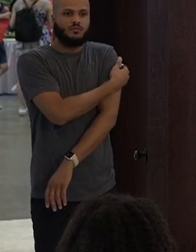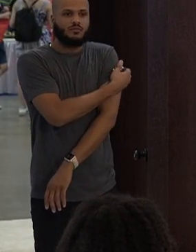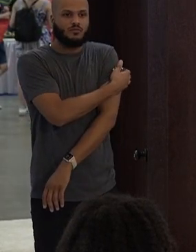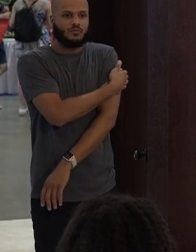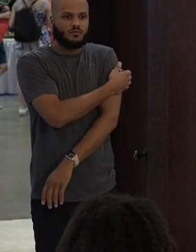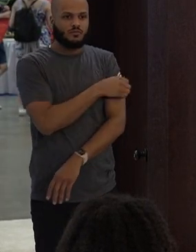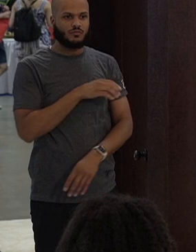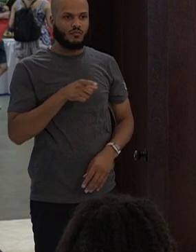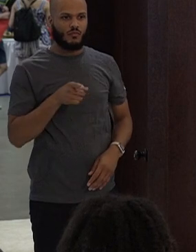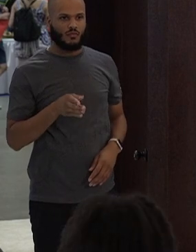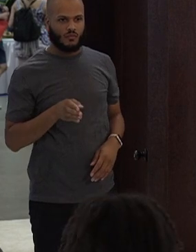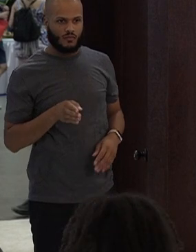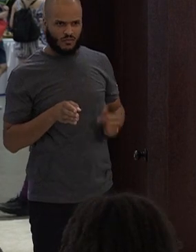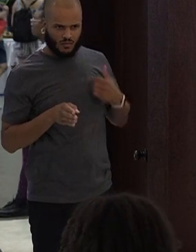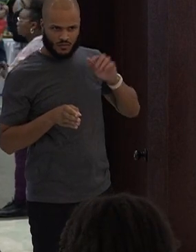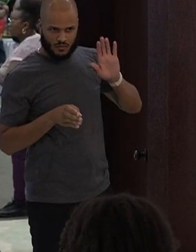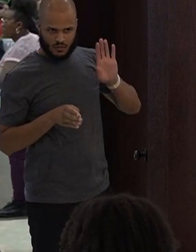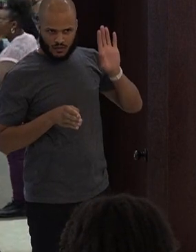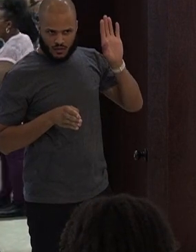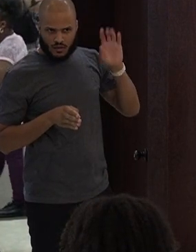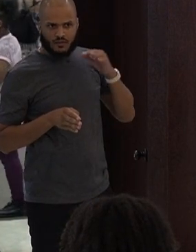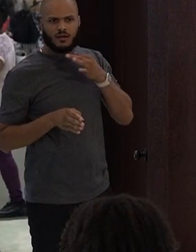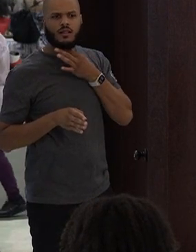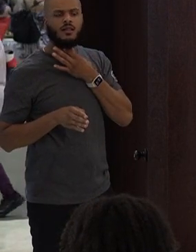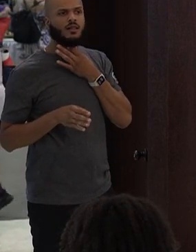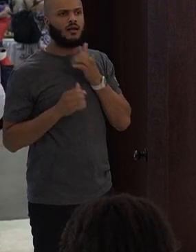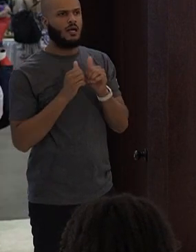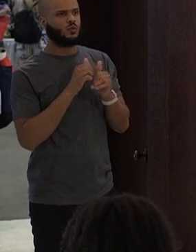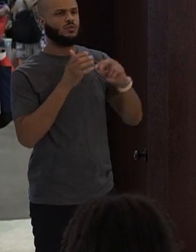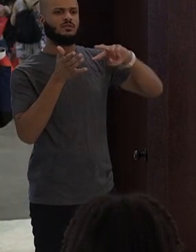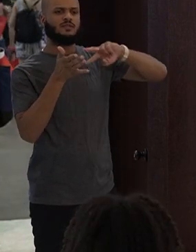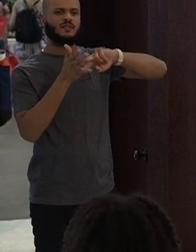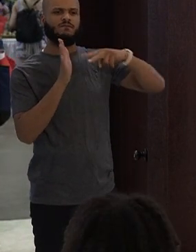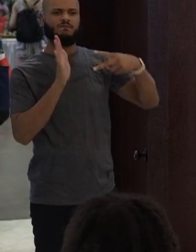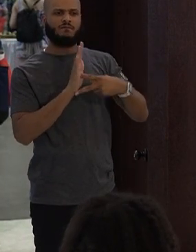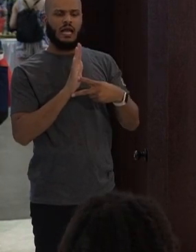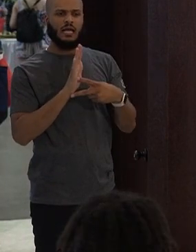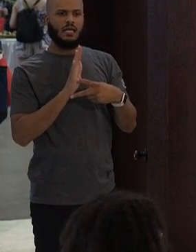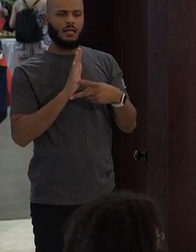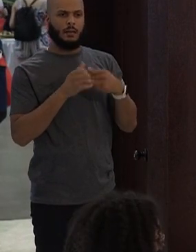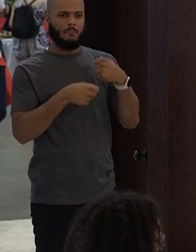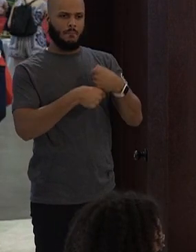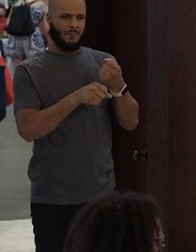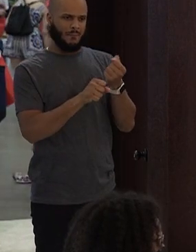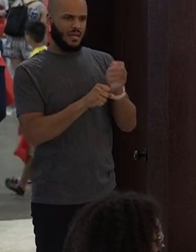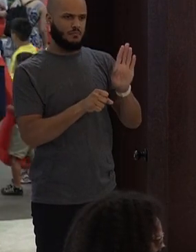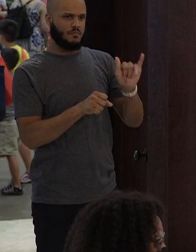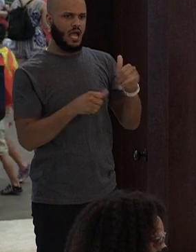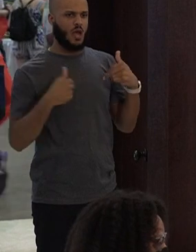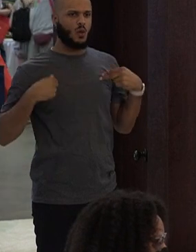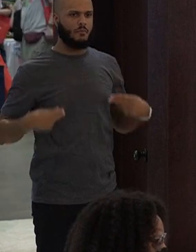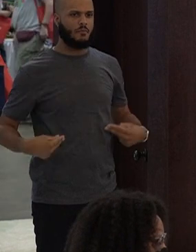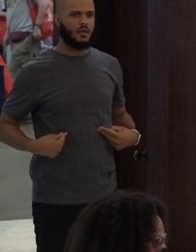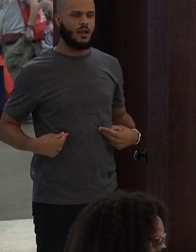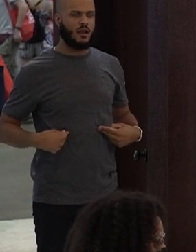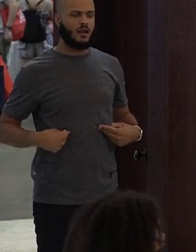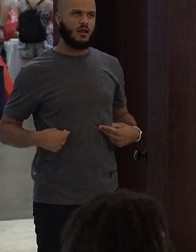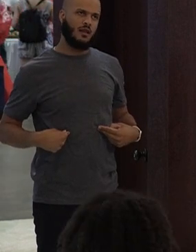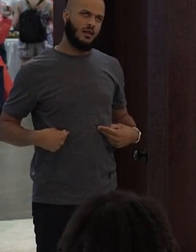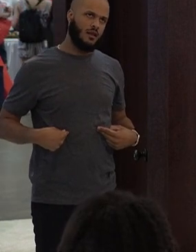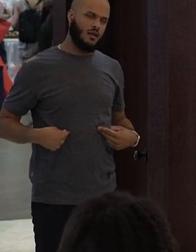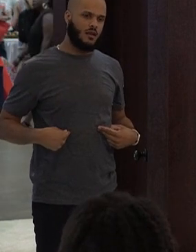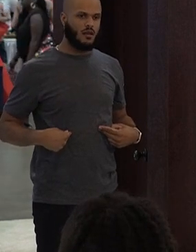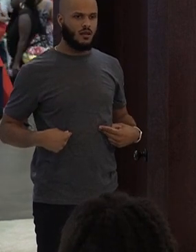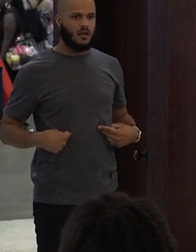Hi. I'm wondering how you define how something is made by a human. I don't want to, well, like in a